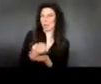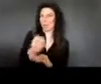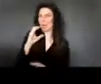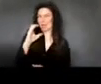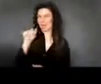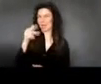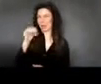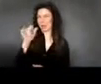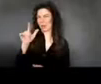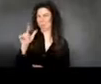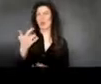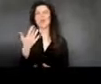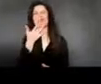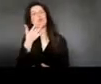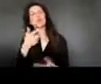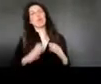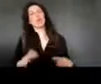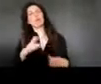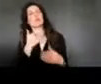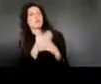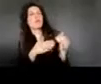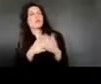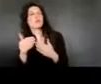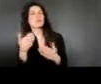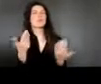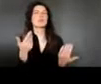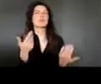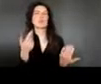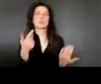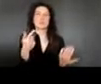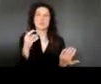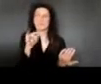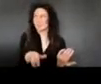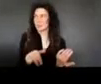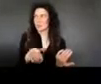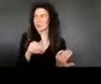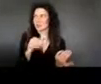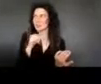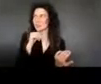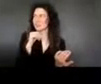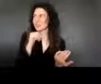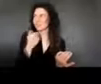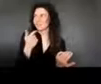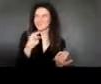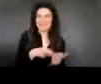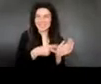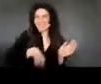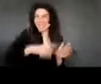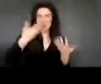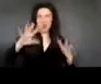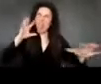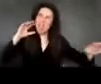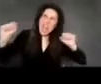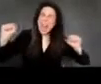the comfort of the customer, which rarely goes hand in hand with very loud political speech. So, I mean,